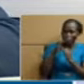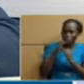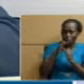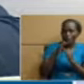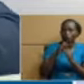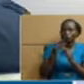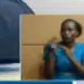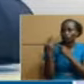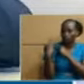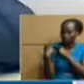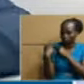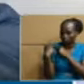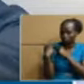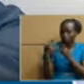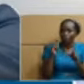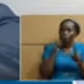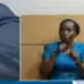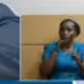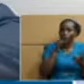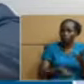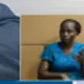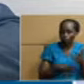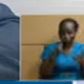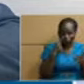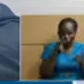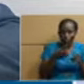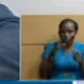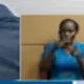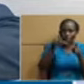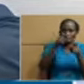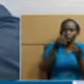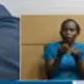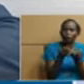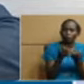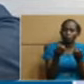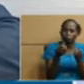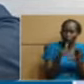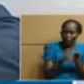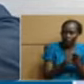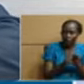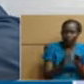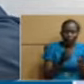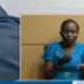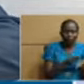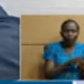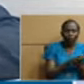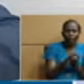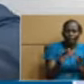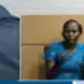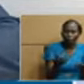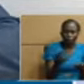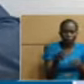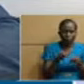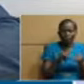fund. So we are looking at the accumulated portfolio of a member, how it is invested, how it is managed, and how